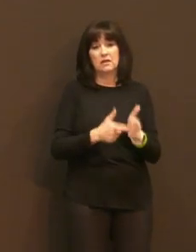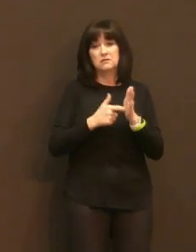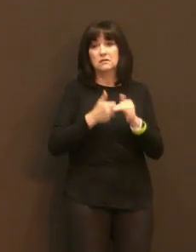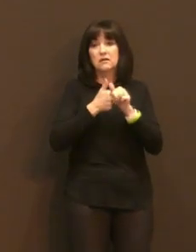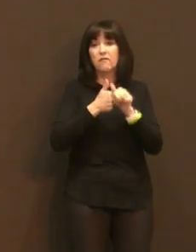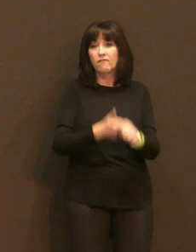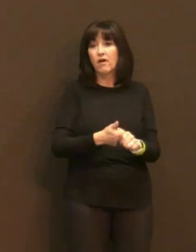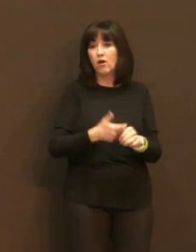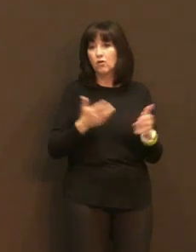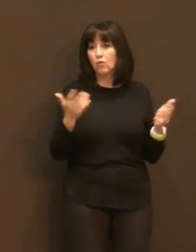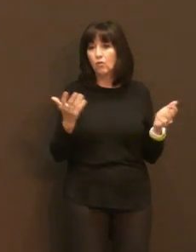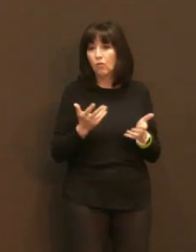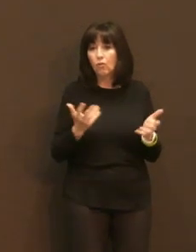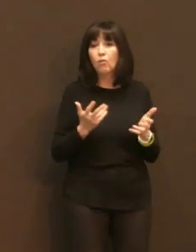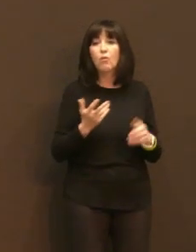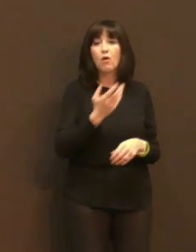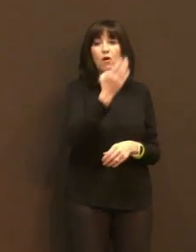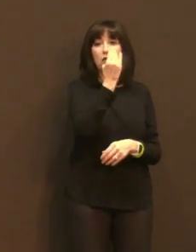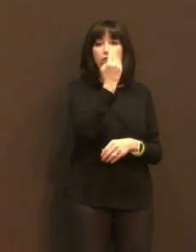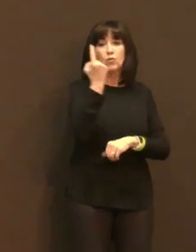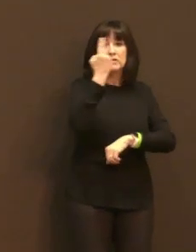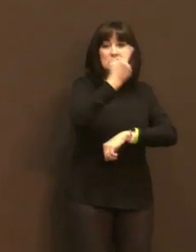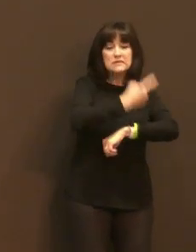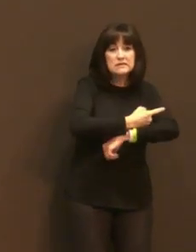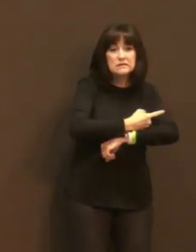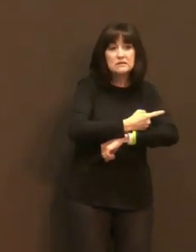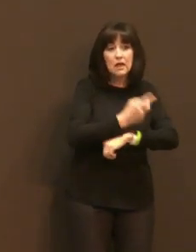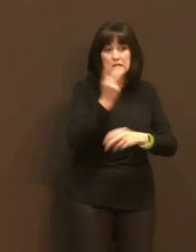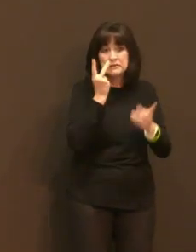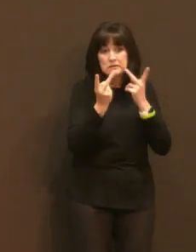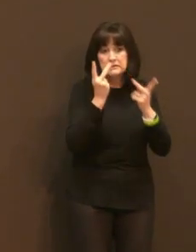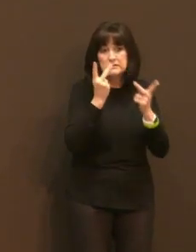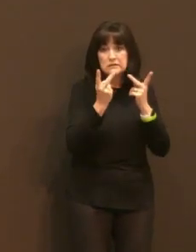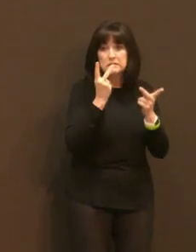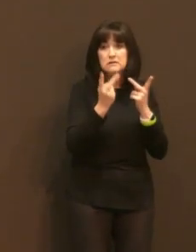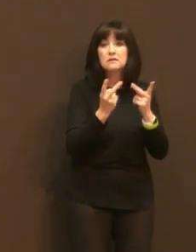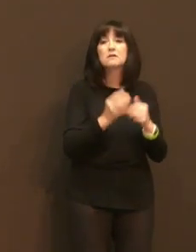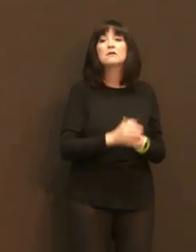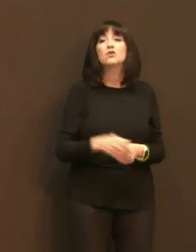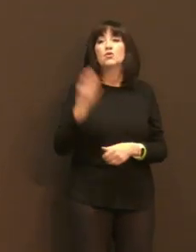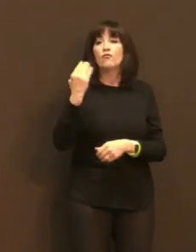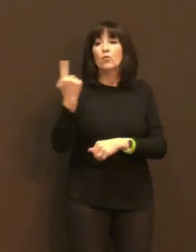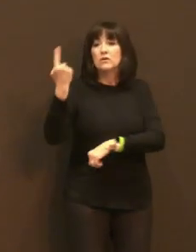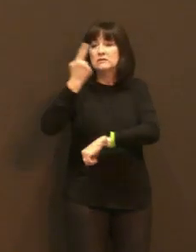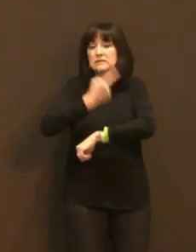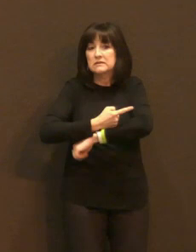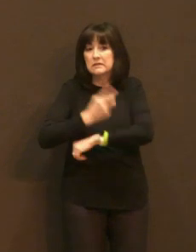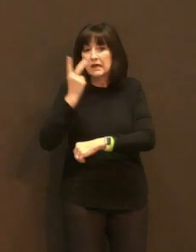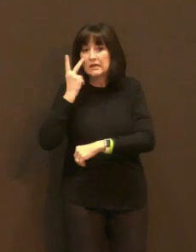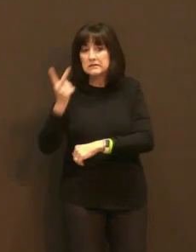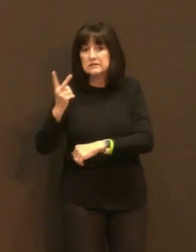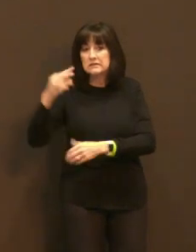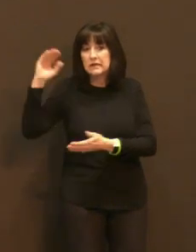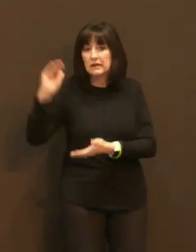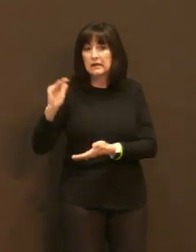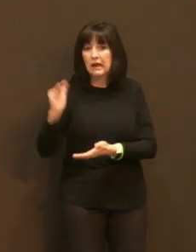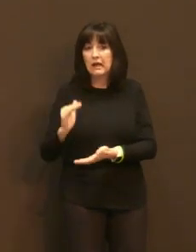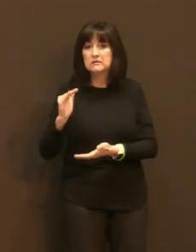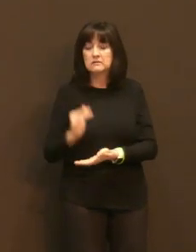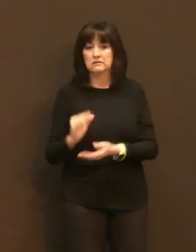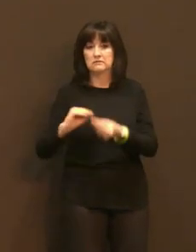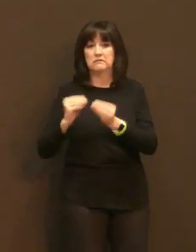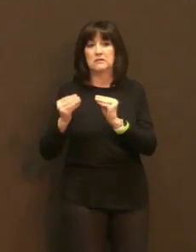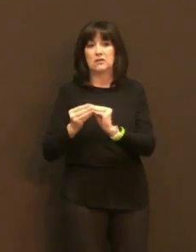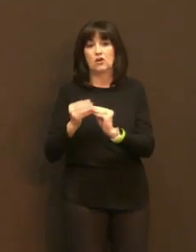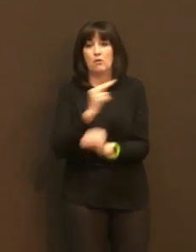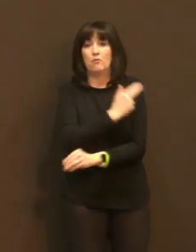are recommendations, and so there is some flexibility there. But clearly, what they want to see happen is that